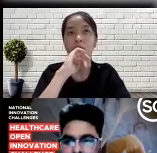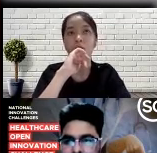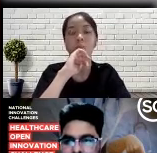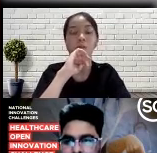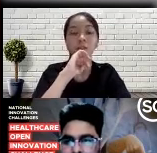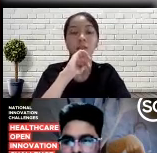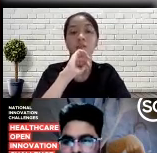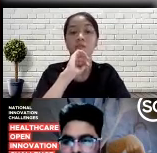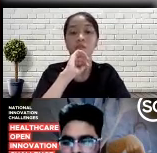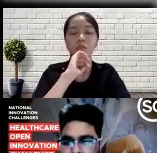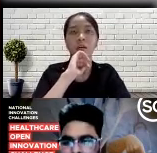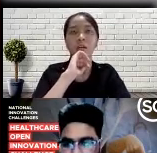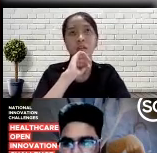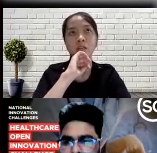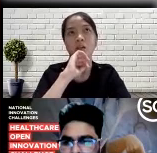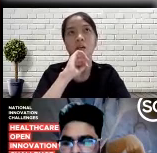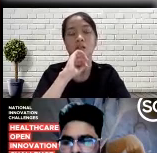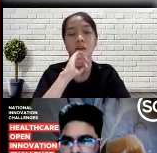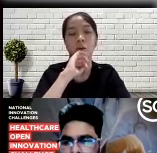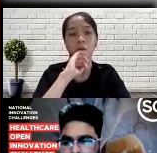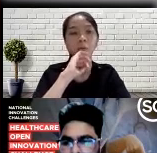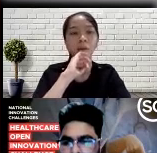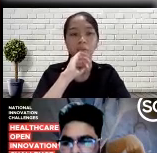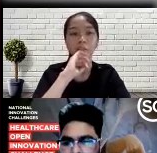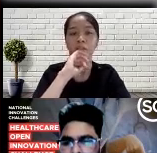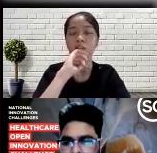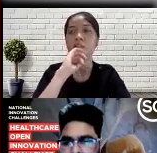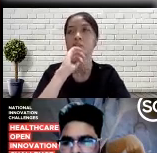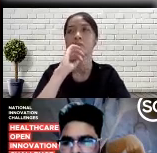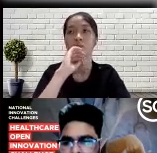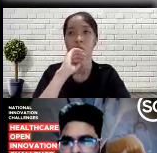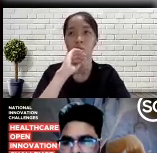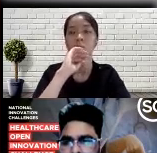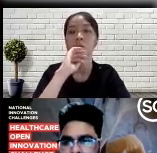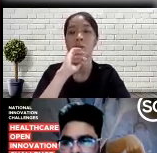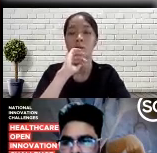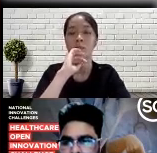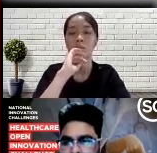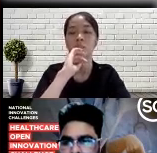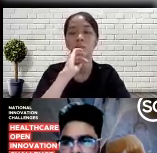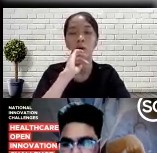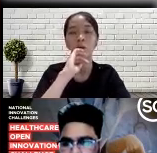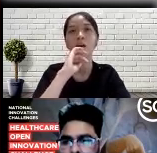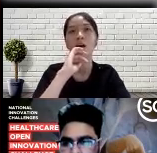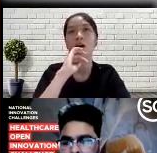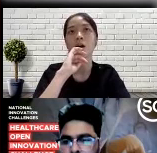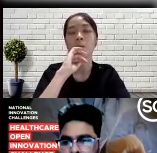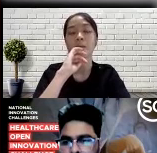In terms of the process of food, because I think we have discussed this before, I mean in our teams as